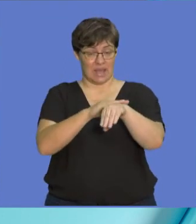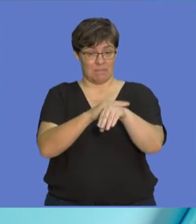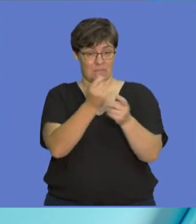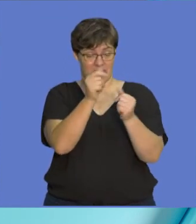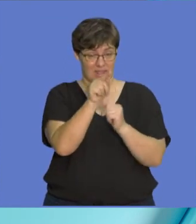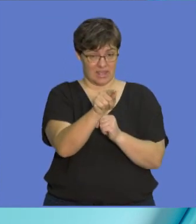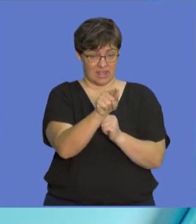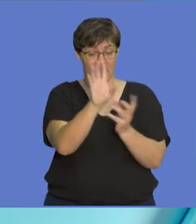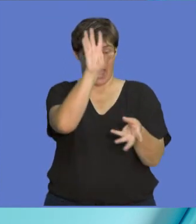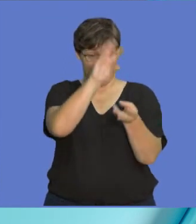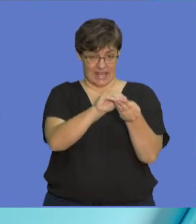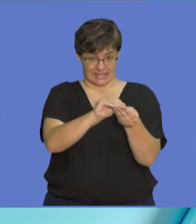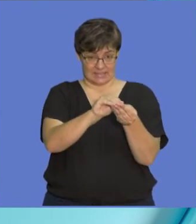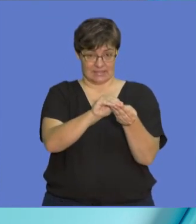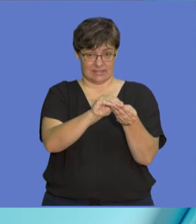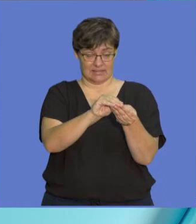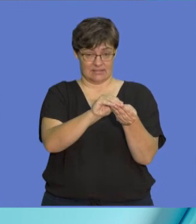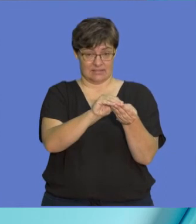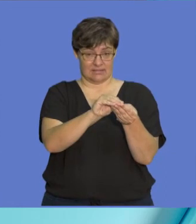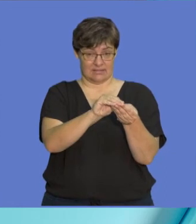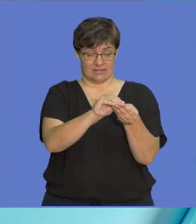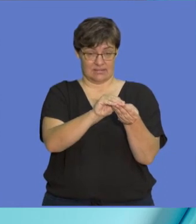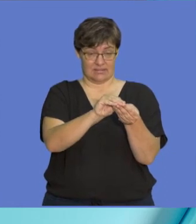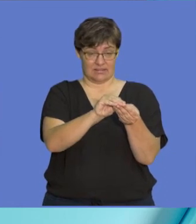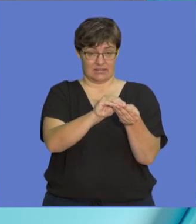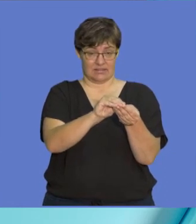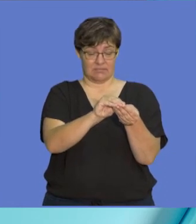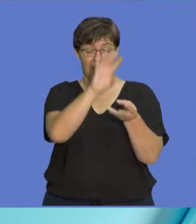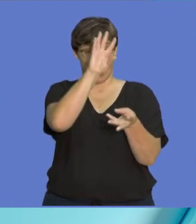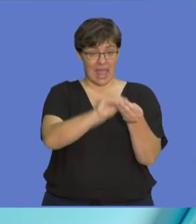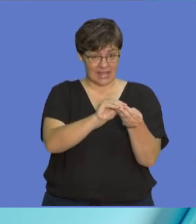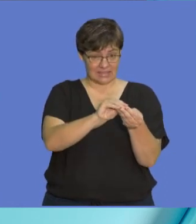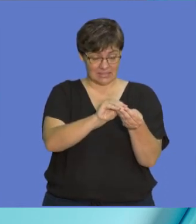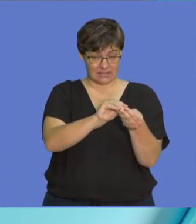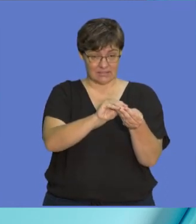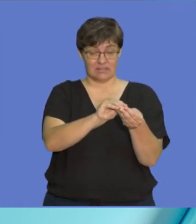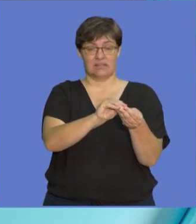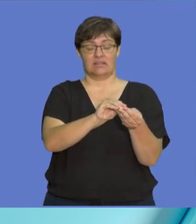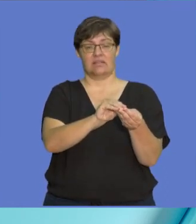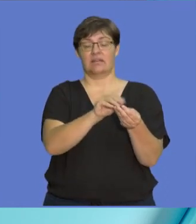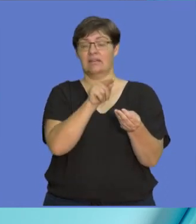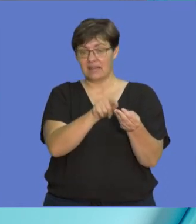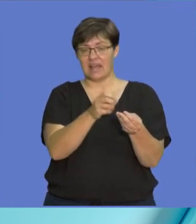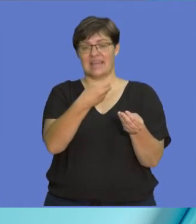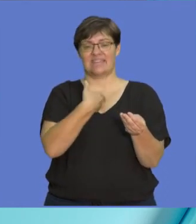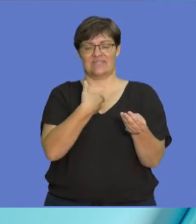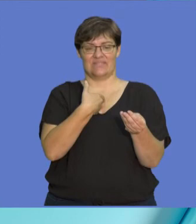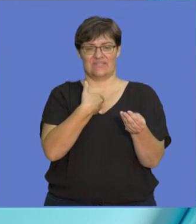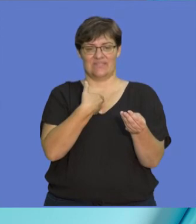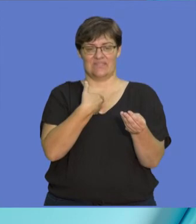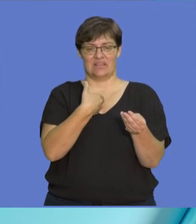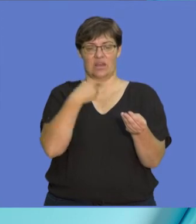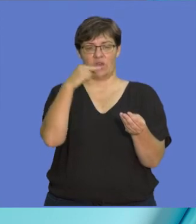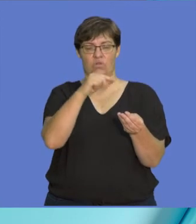rate, you add the two components together, and by adding the two components together, that will then give you